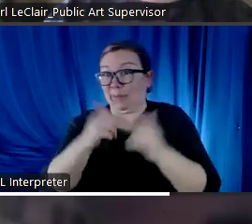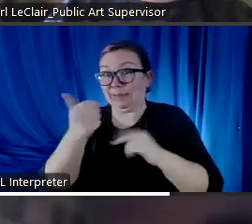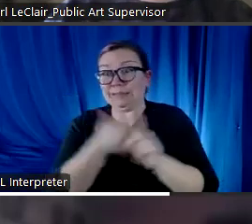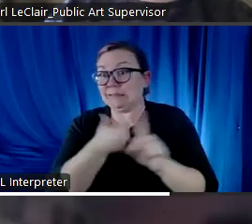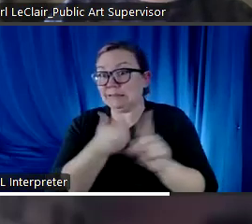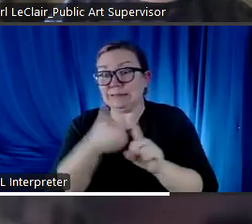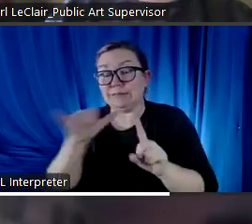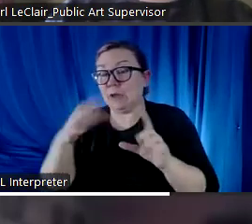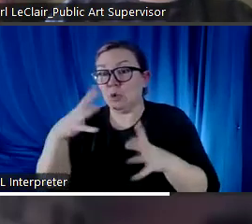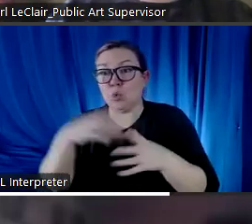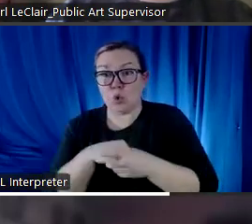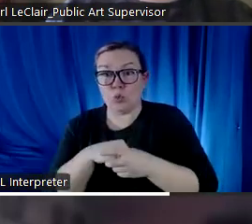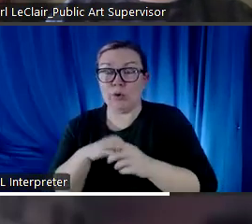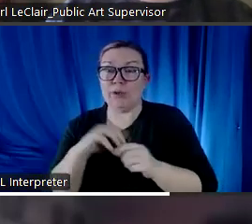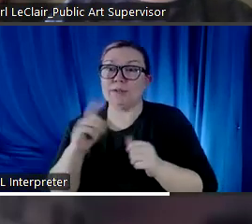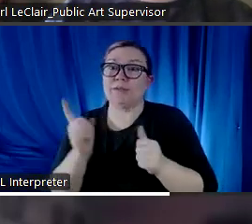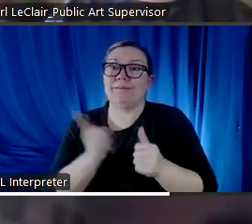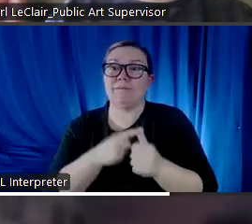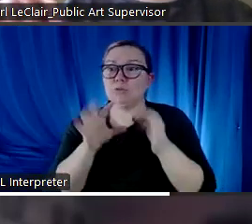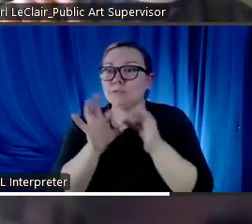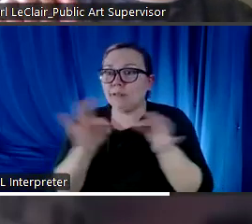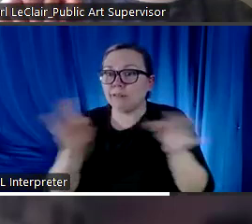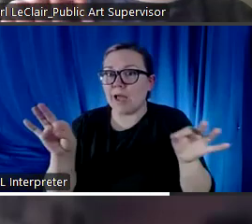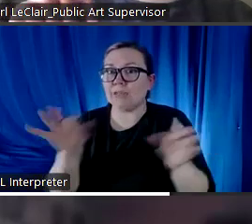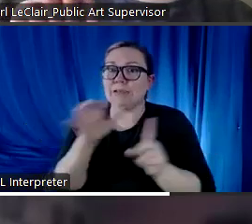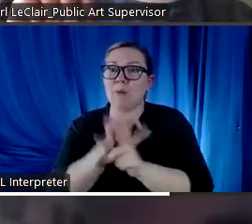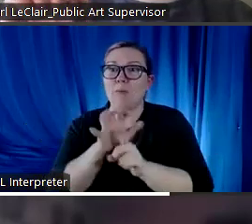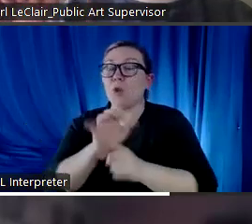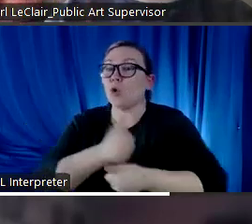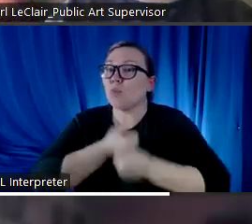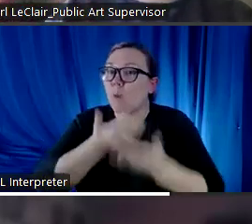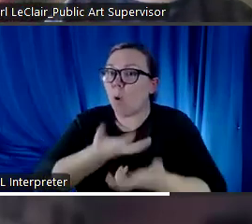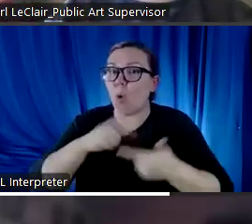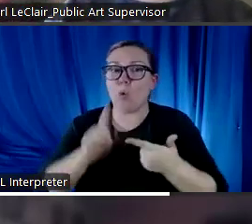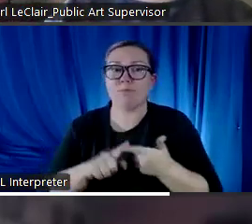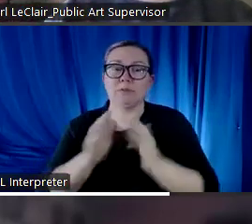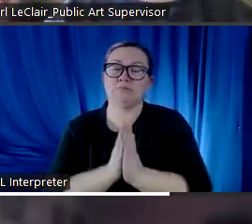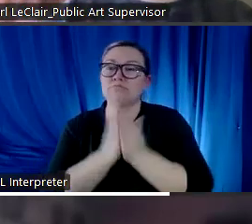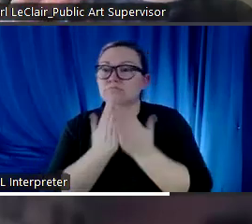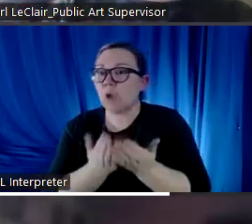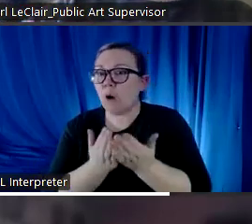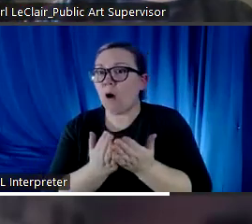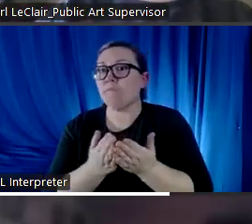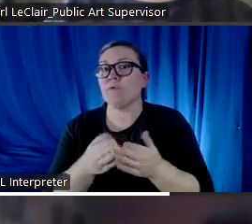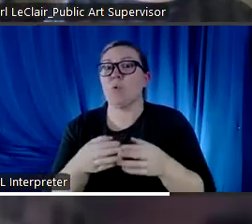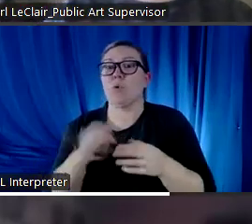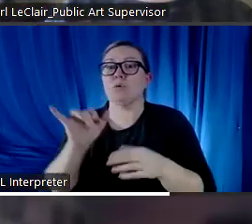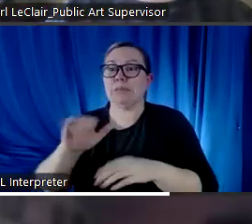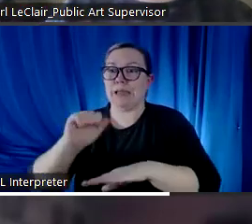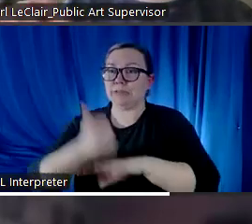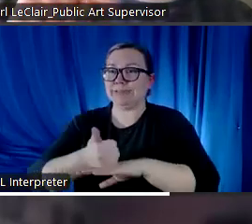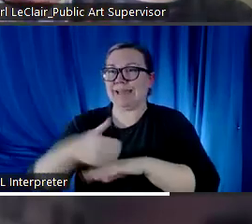incorporates the first lines of popular poems and novels that are set in sort